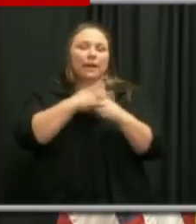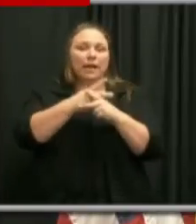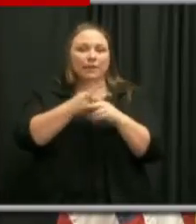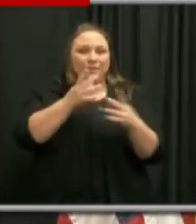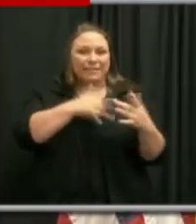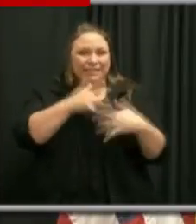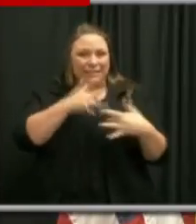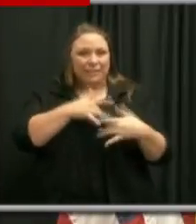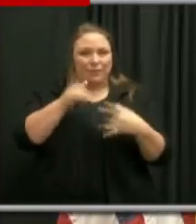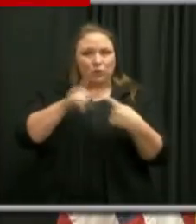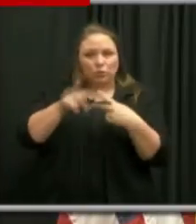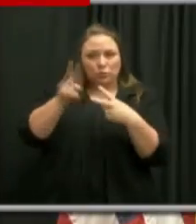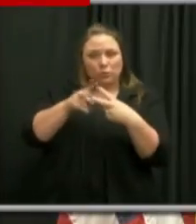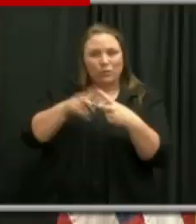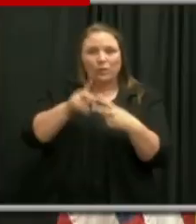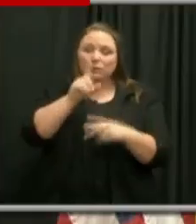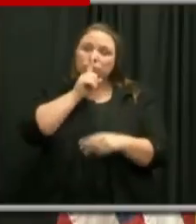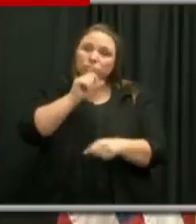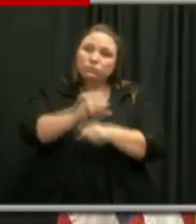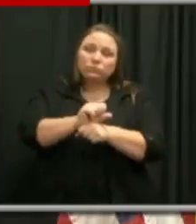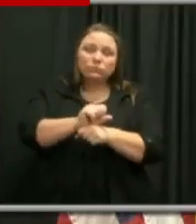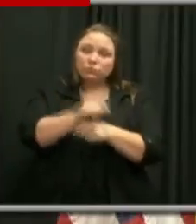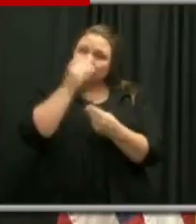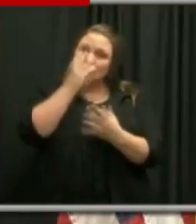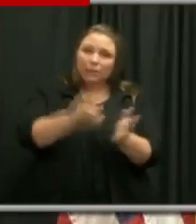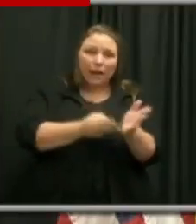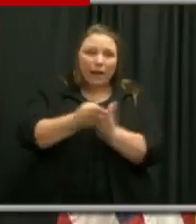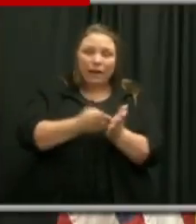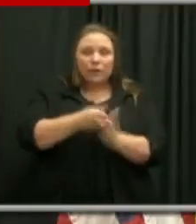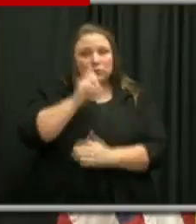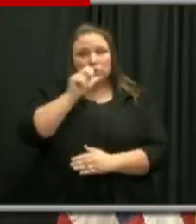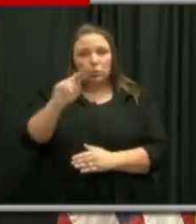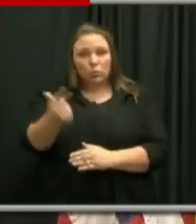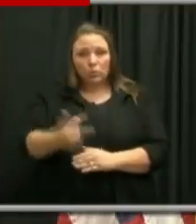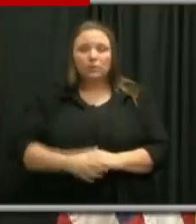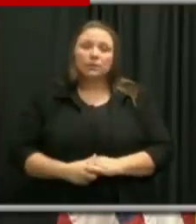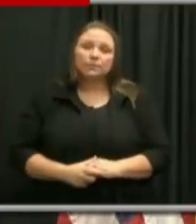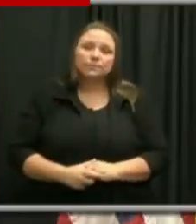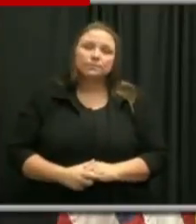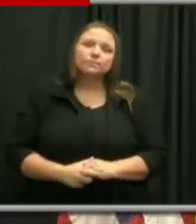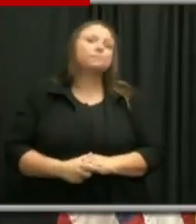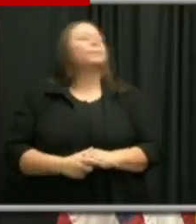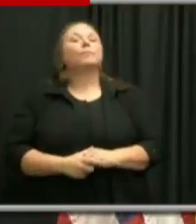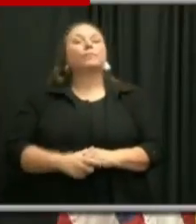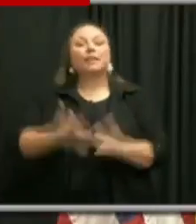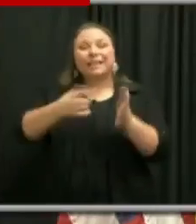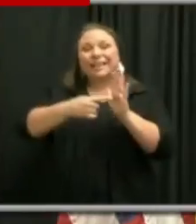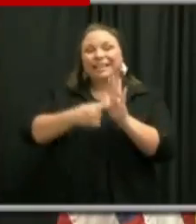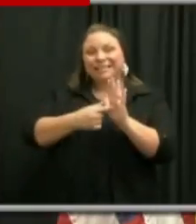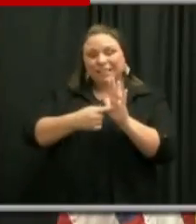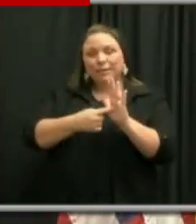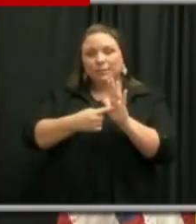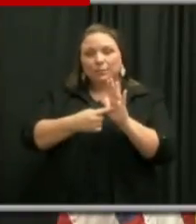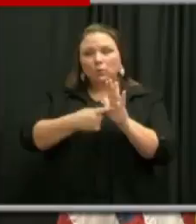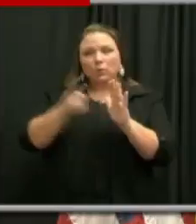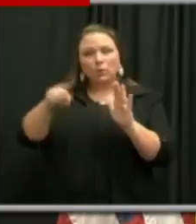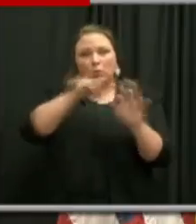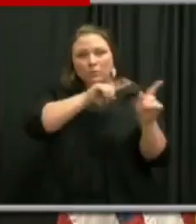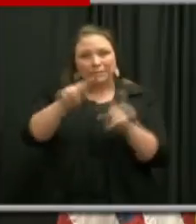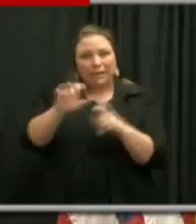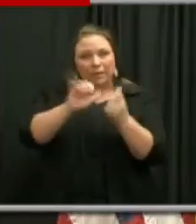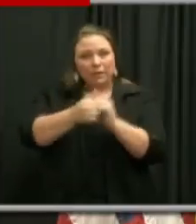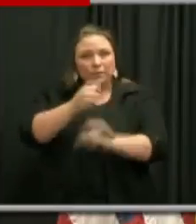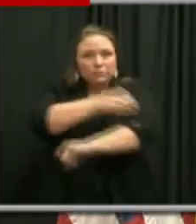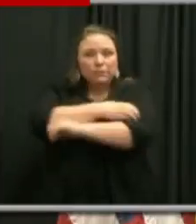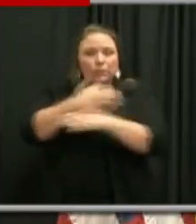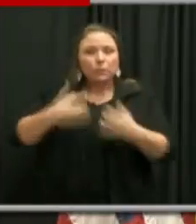And in fact, they're not very good for some of the antibody tests that are out there. To give you an example of how powerful these tests can be,